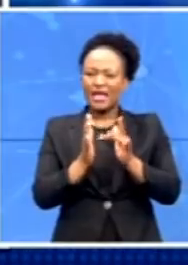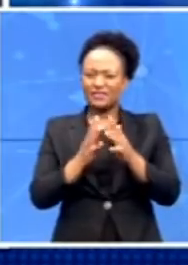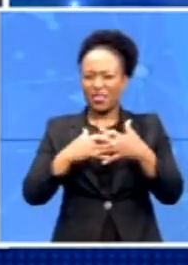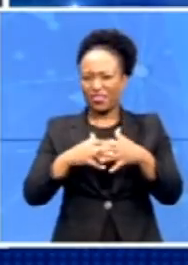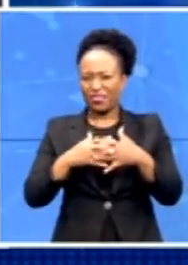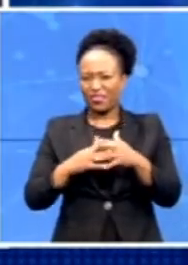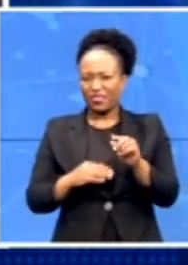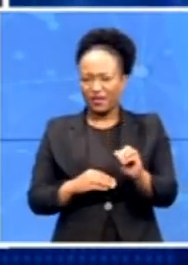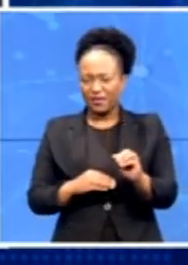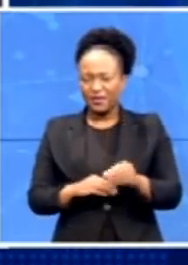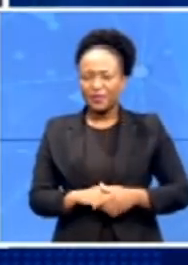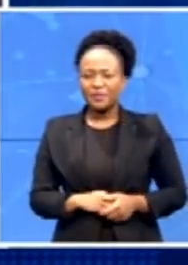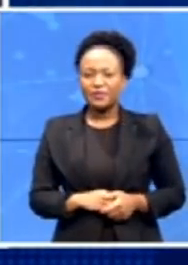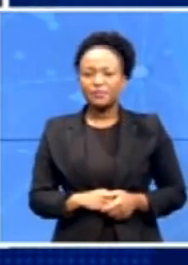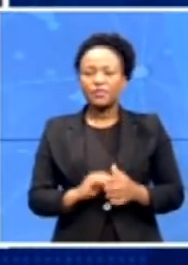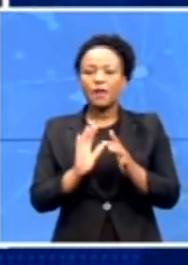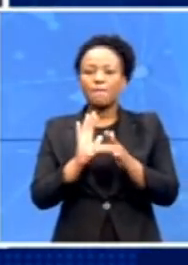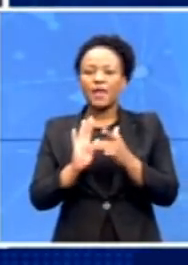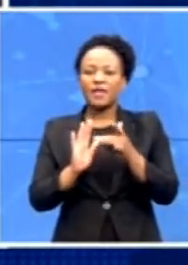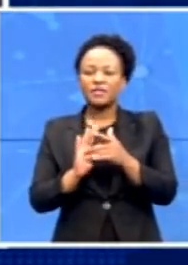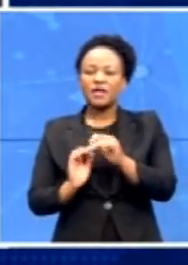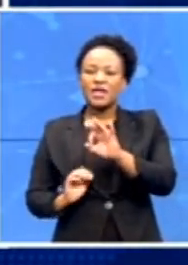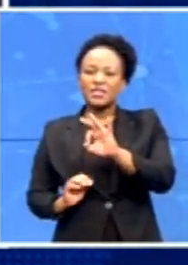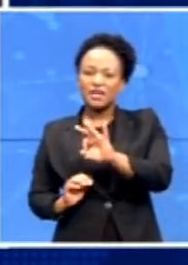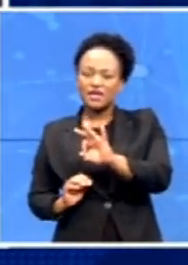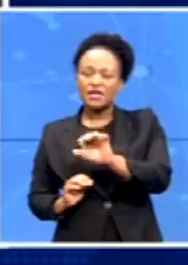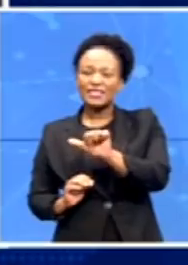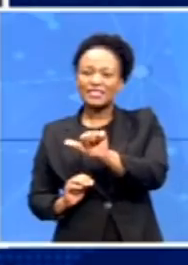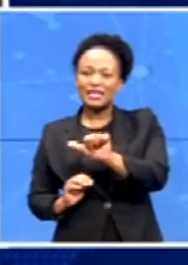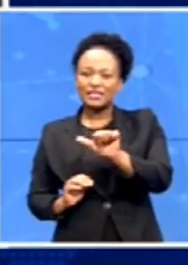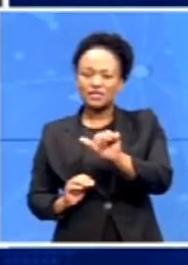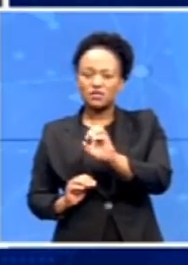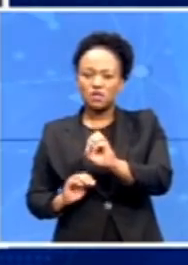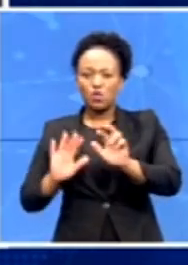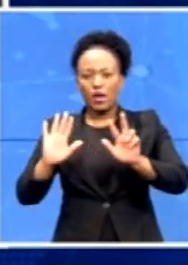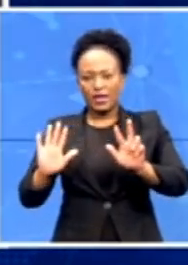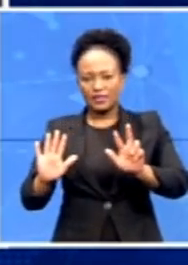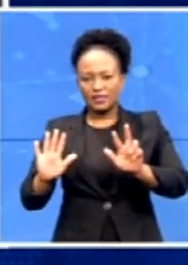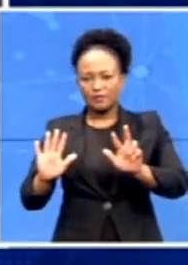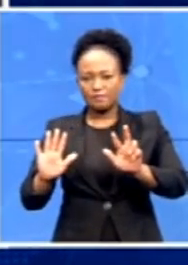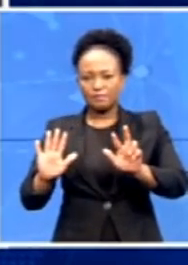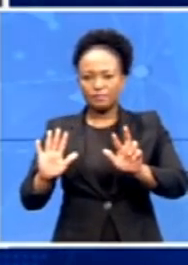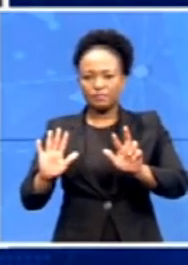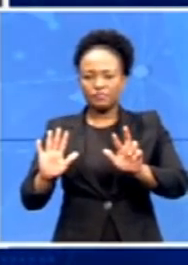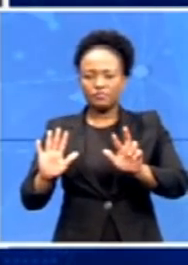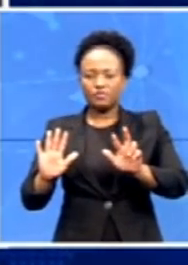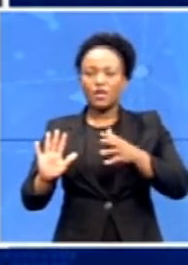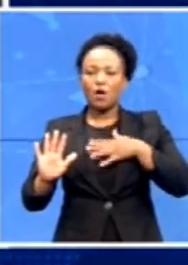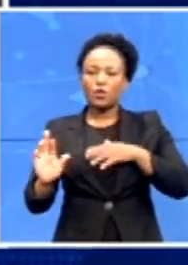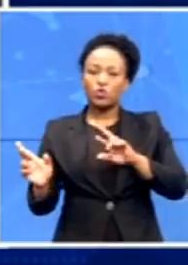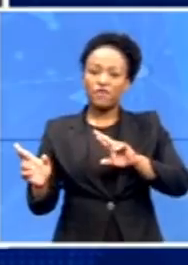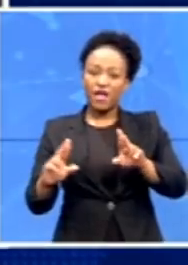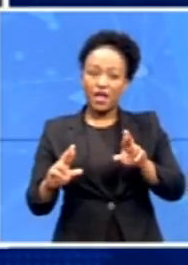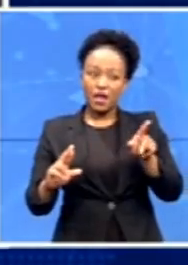page 36608, if I can just refer Ms. Jacobus to that.